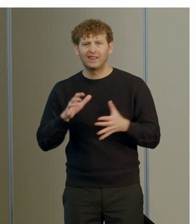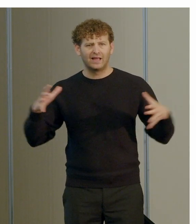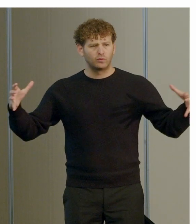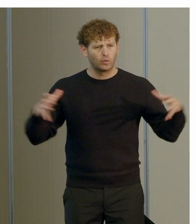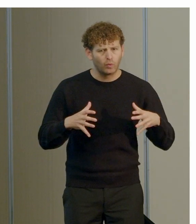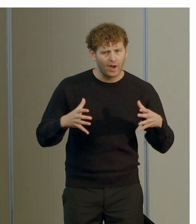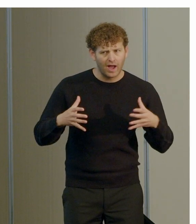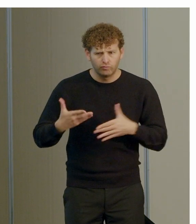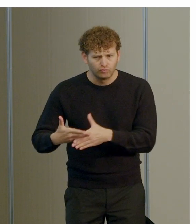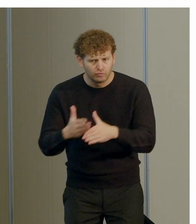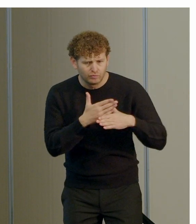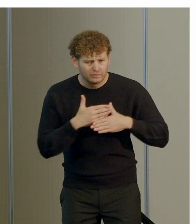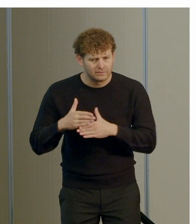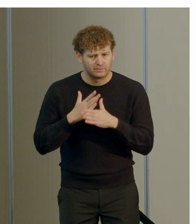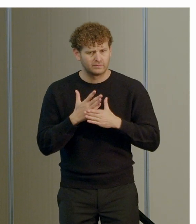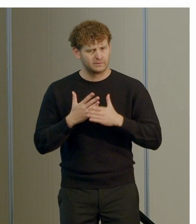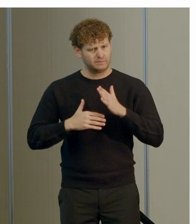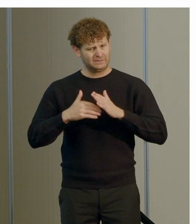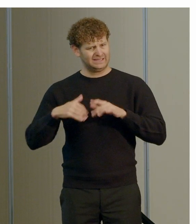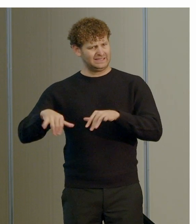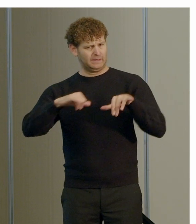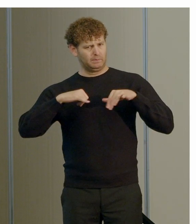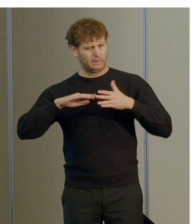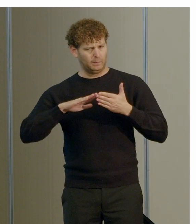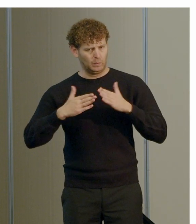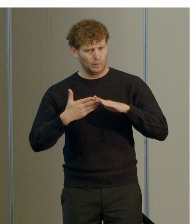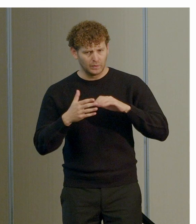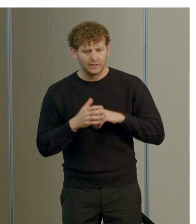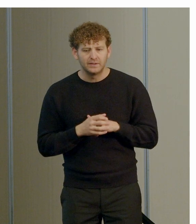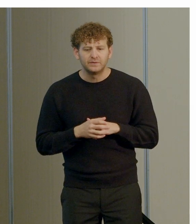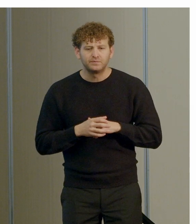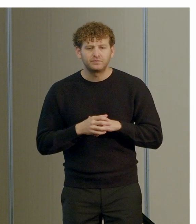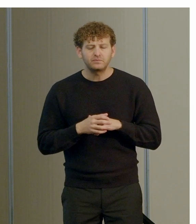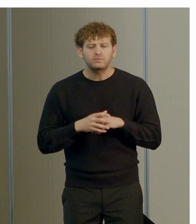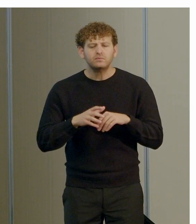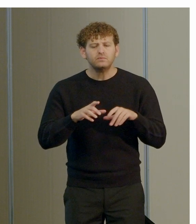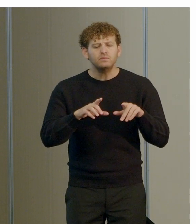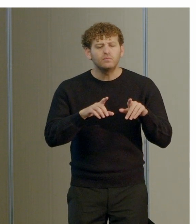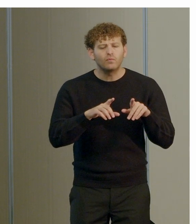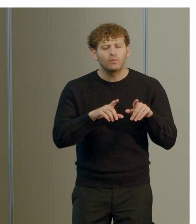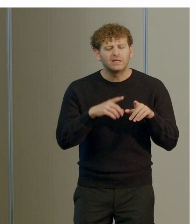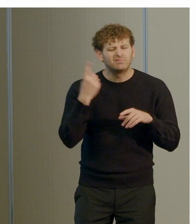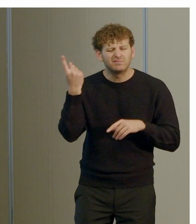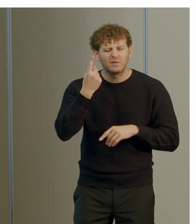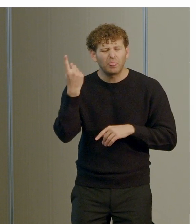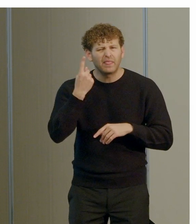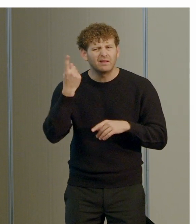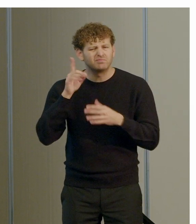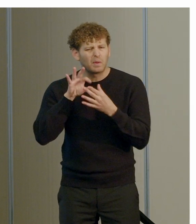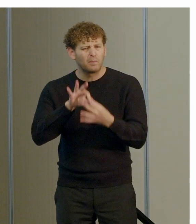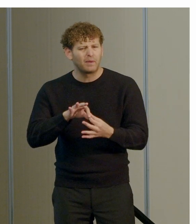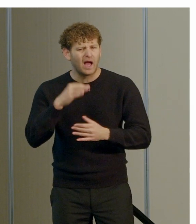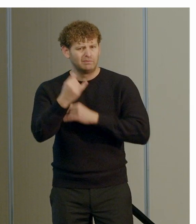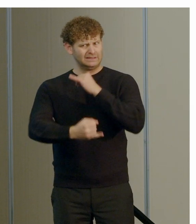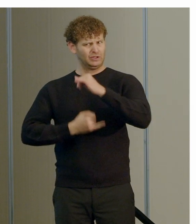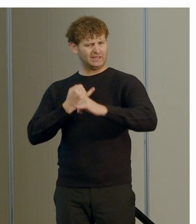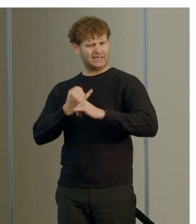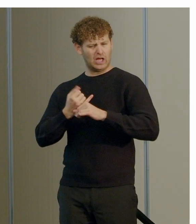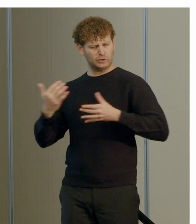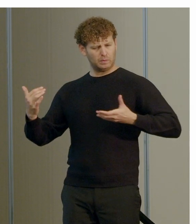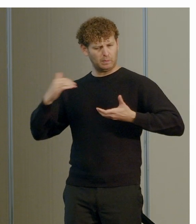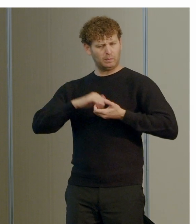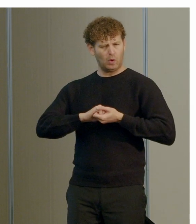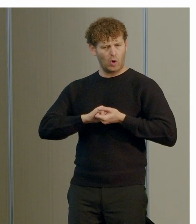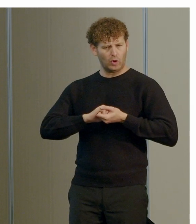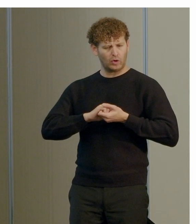I did have something on there about international partners. I don't want to gloss over that. Our friends